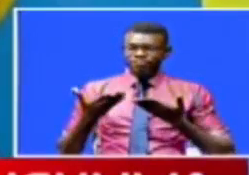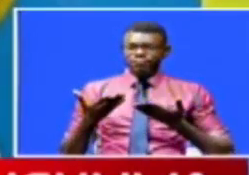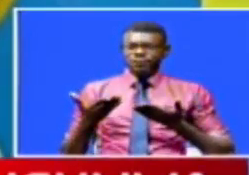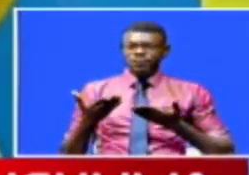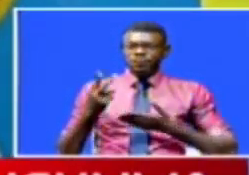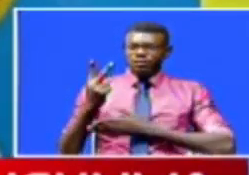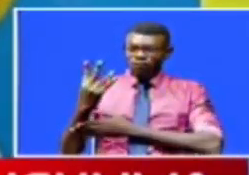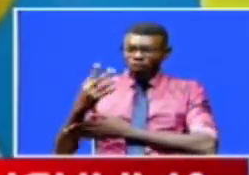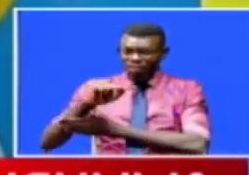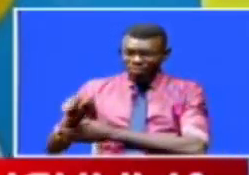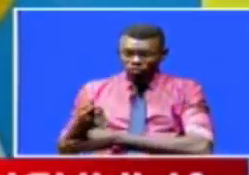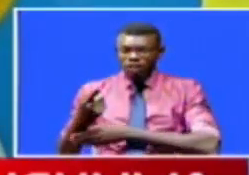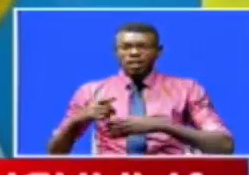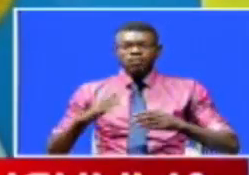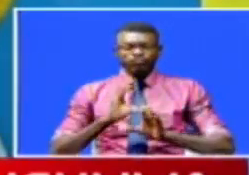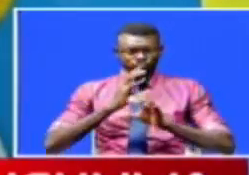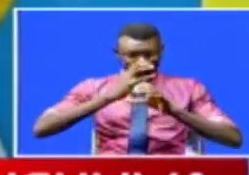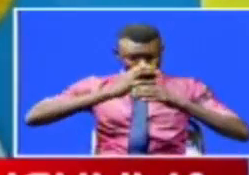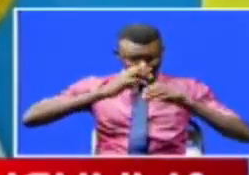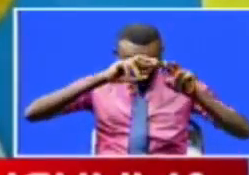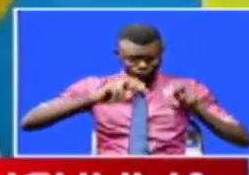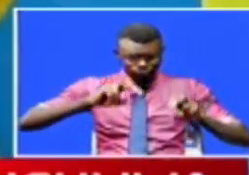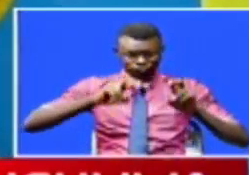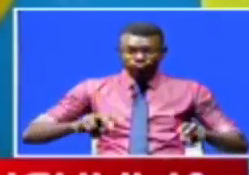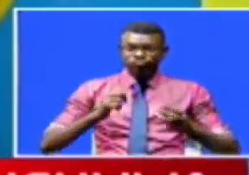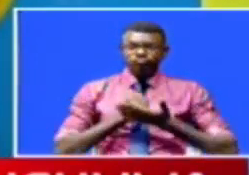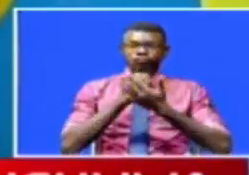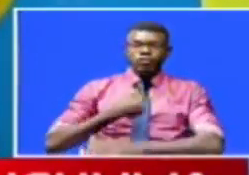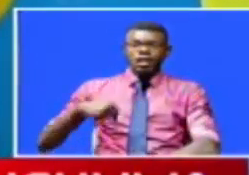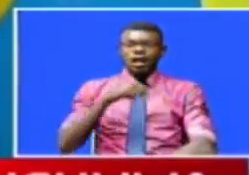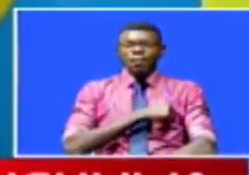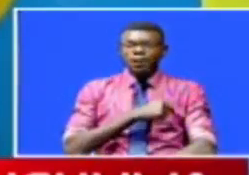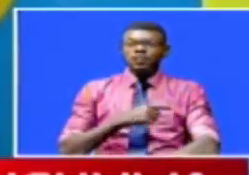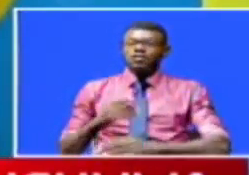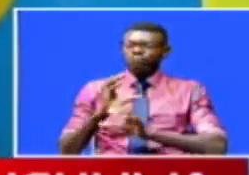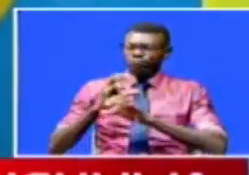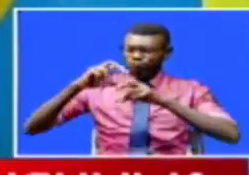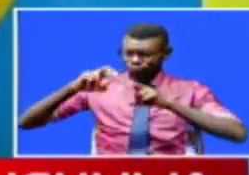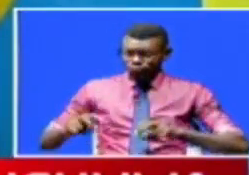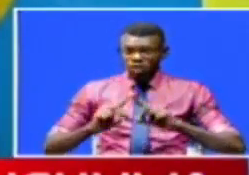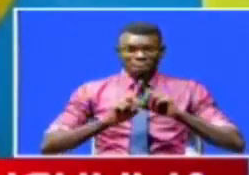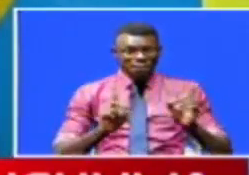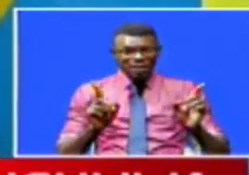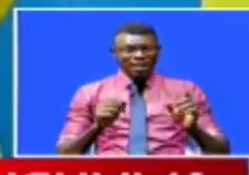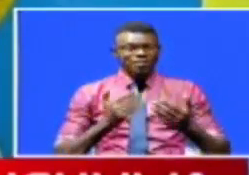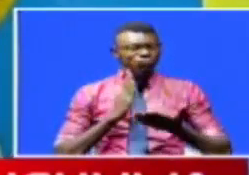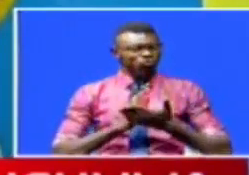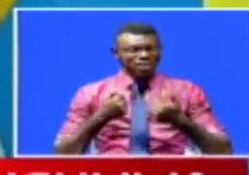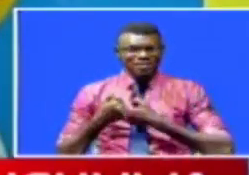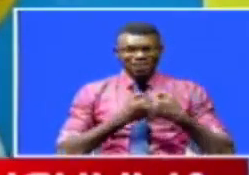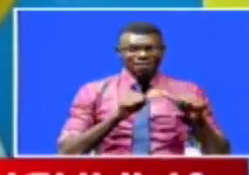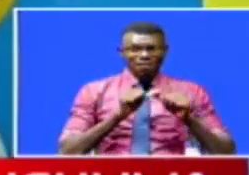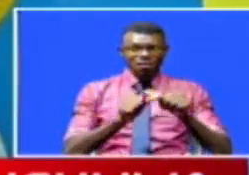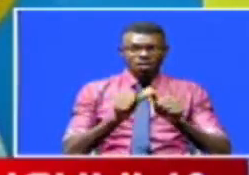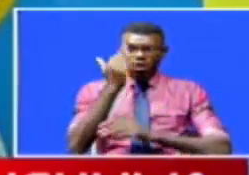tests, so that we are able to increase our capability for testing. But that still remains a challenge, because it's